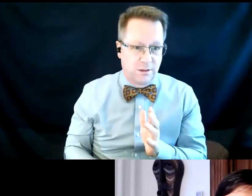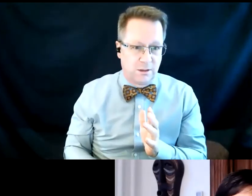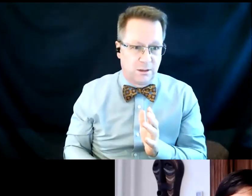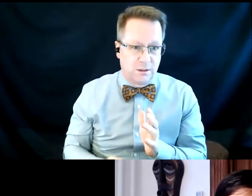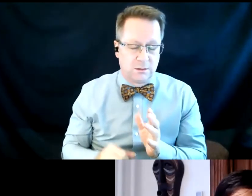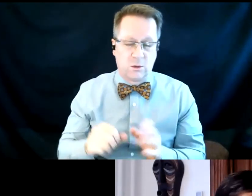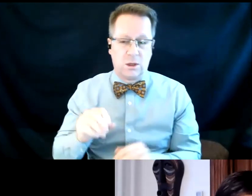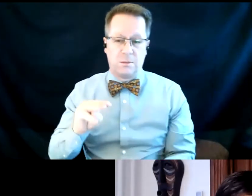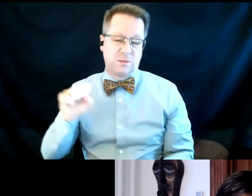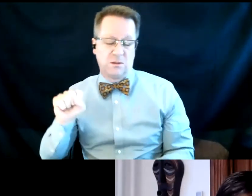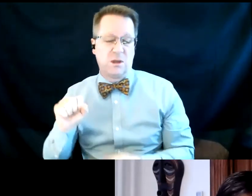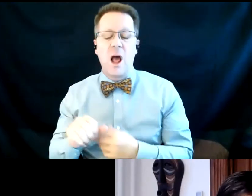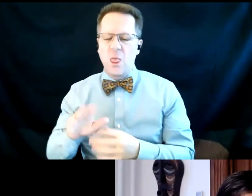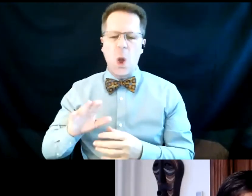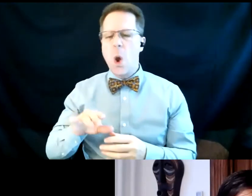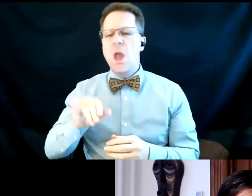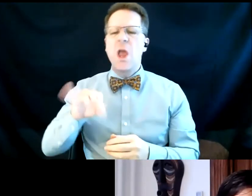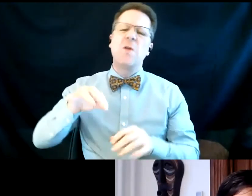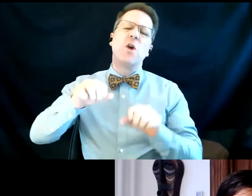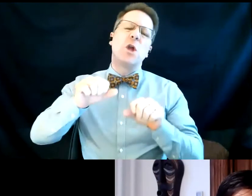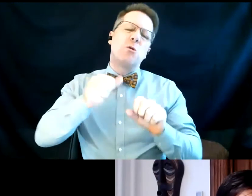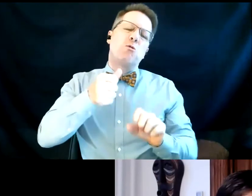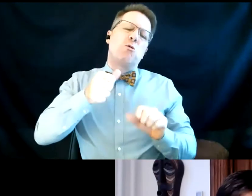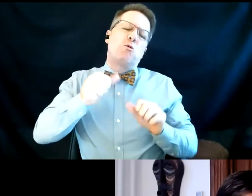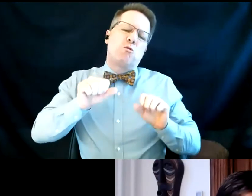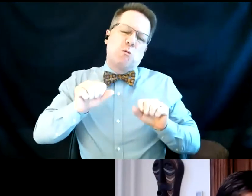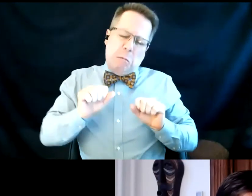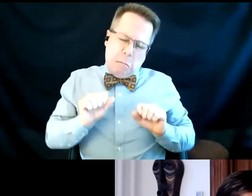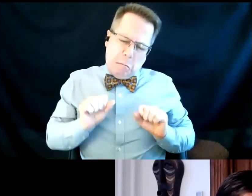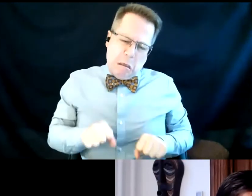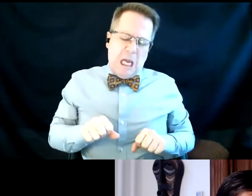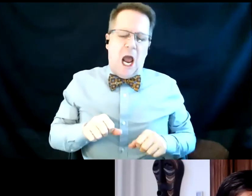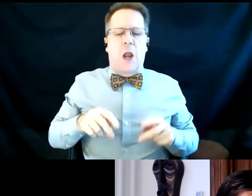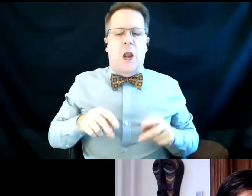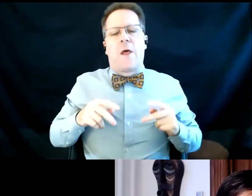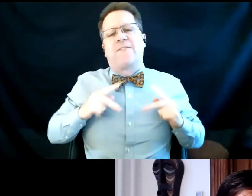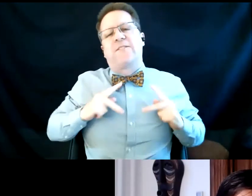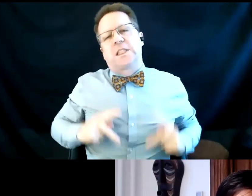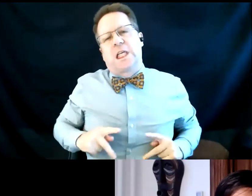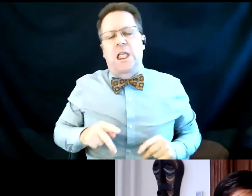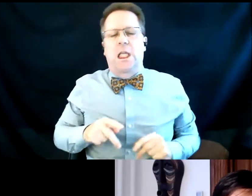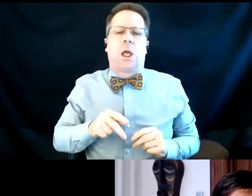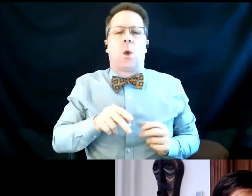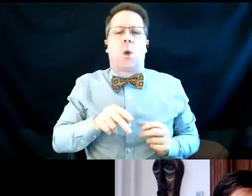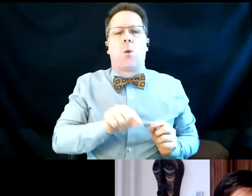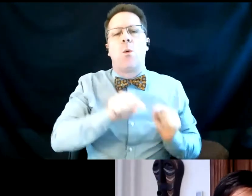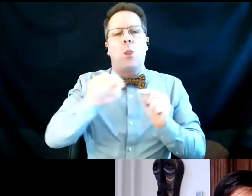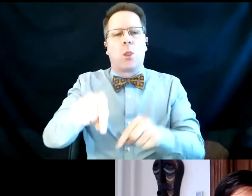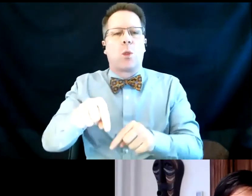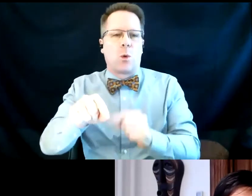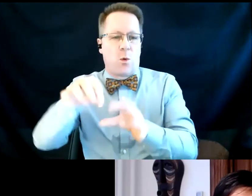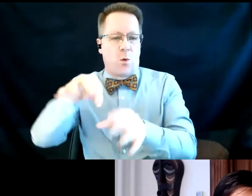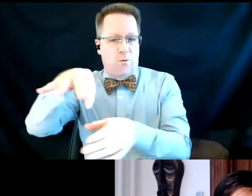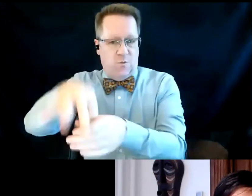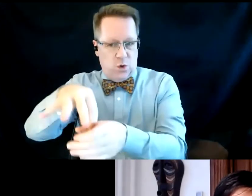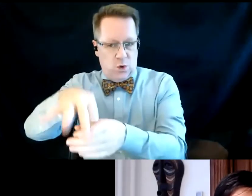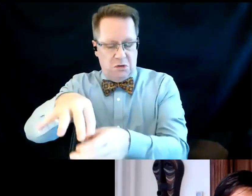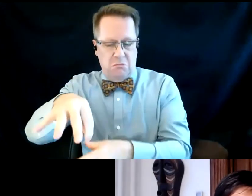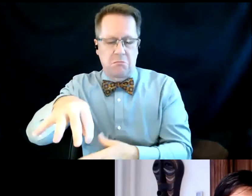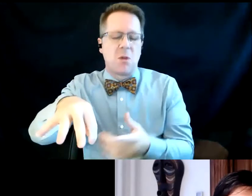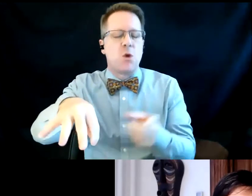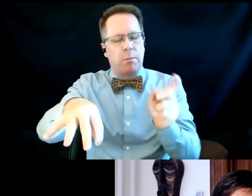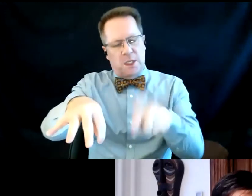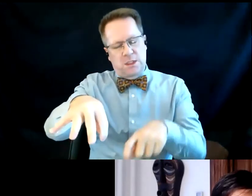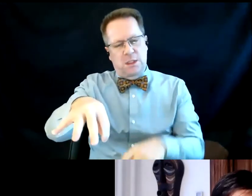location, you have no right to vote by mail. So we brought this case on behalf of Ben Lay, a voter in Tennessee,